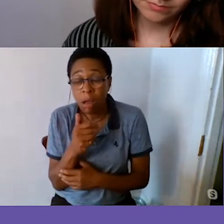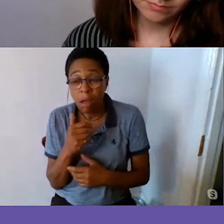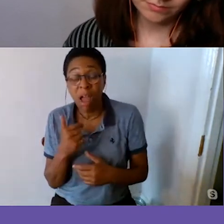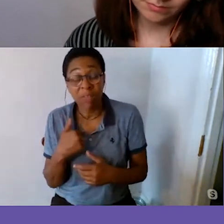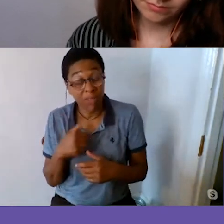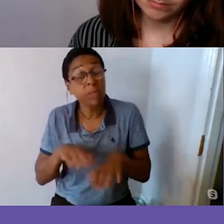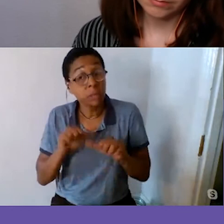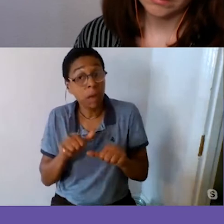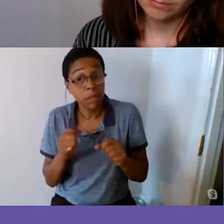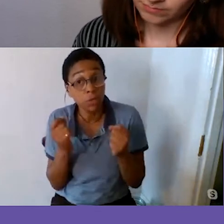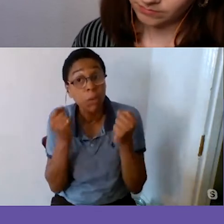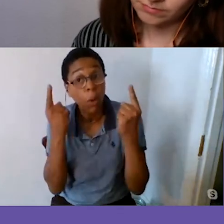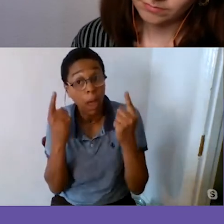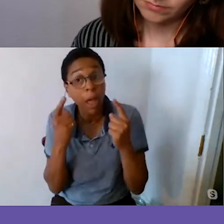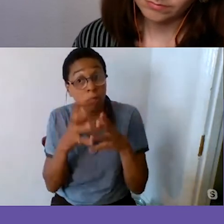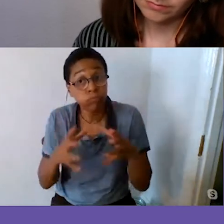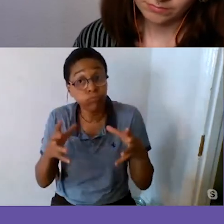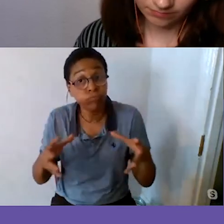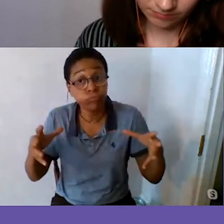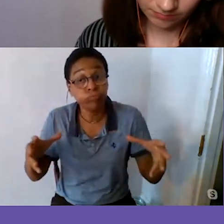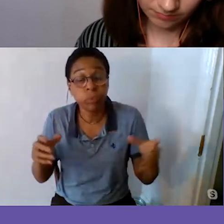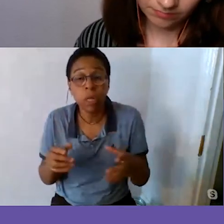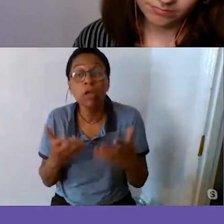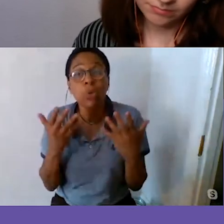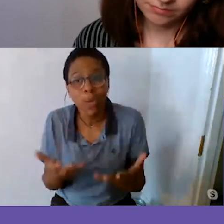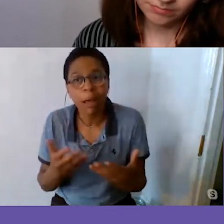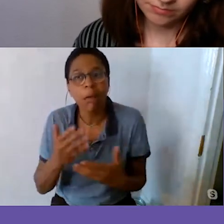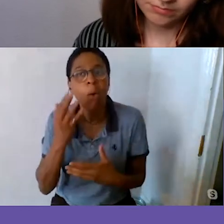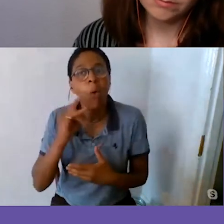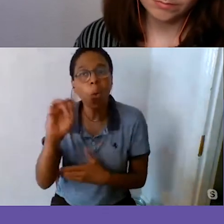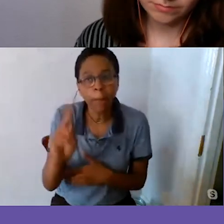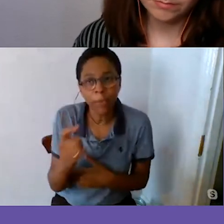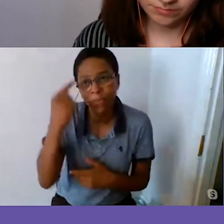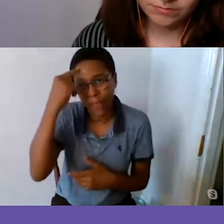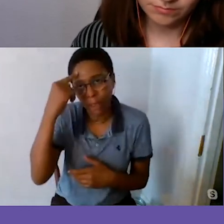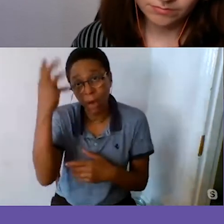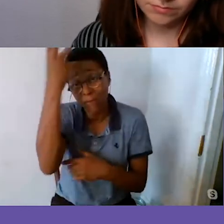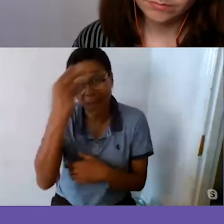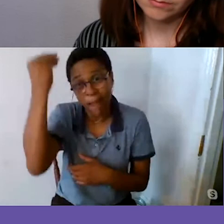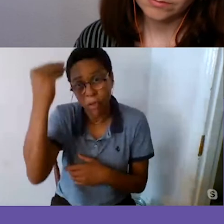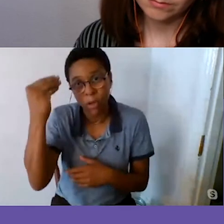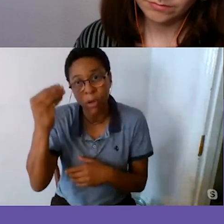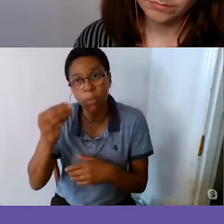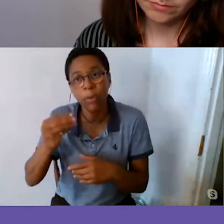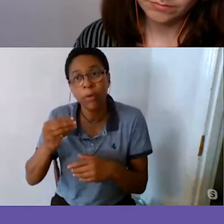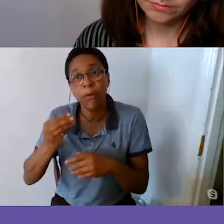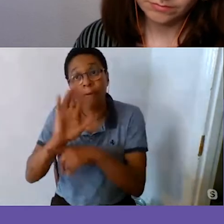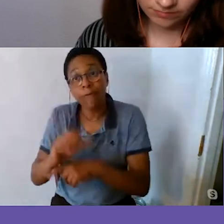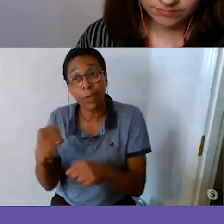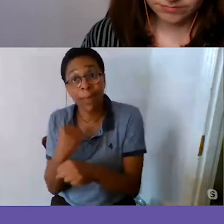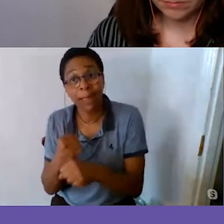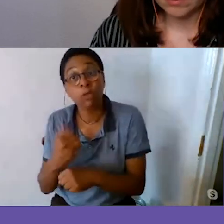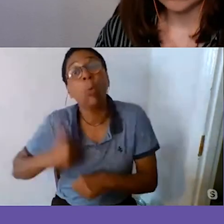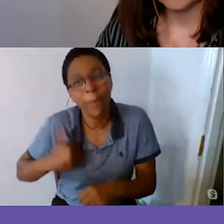growing awareness. Like when I think people now as well, when they think of Arab filmmakers, like women come to mind. There's like most of the great new releases